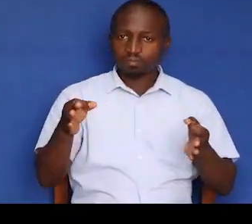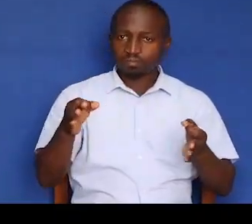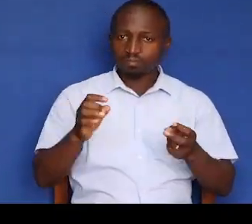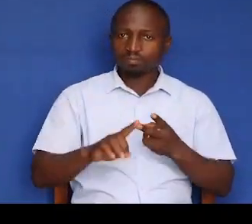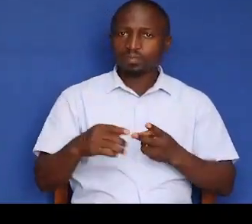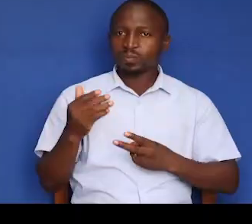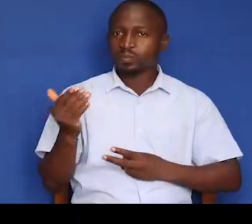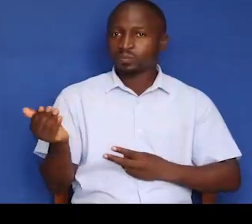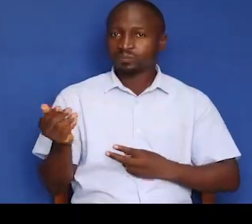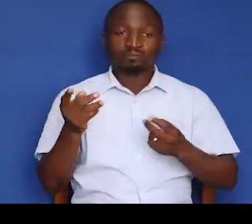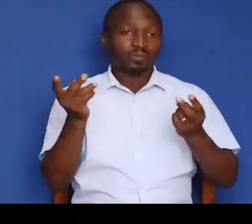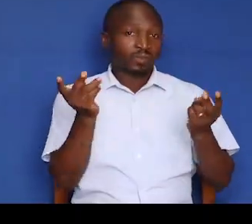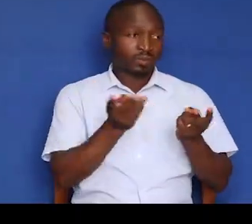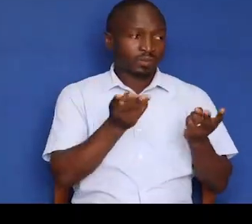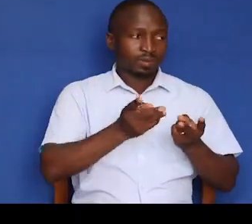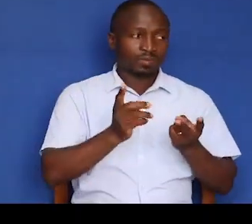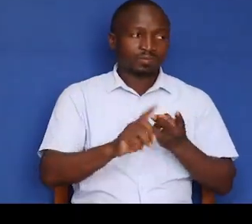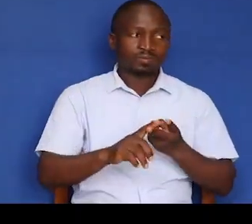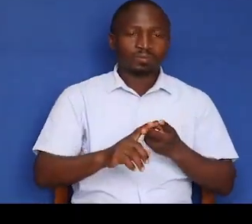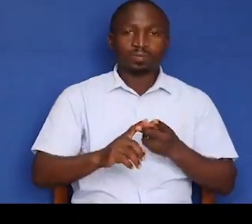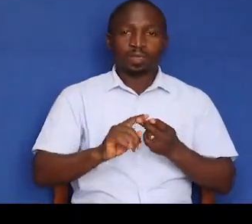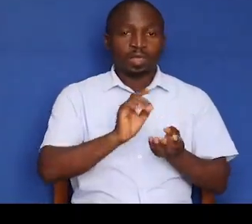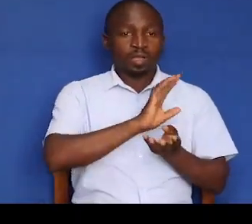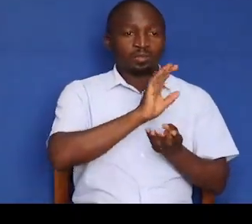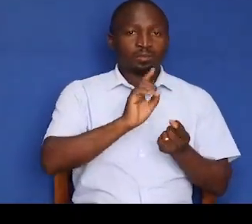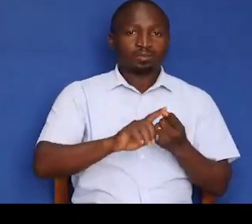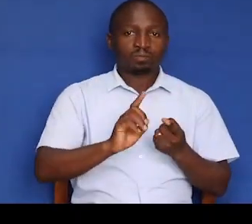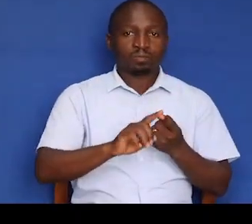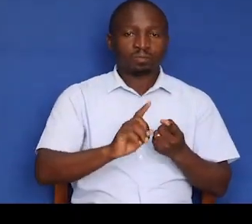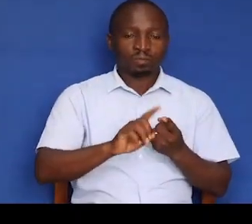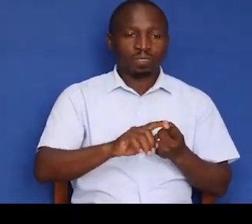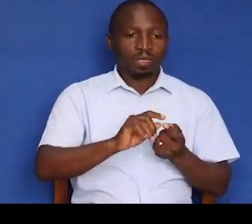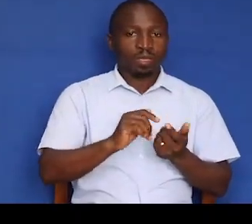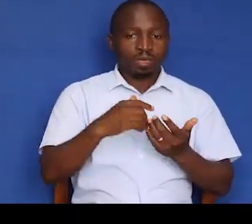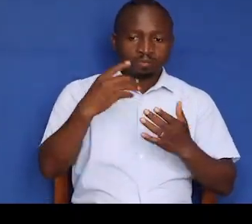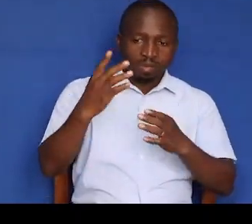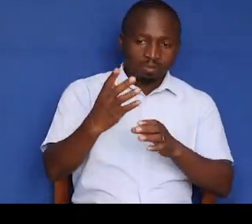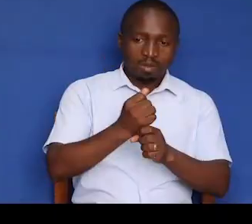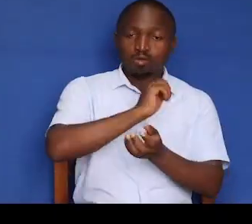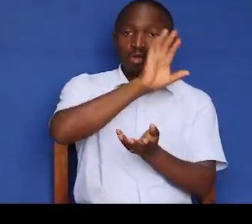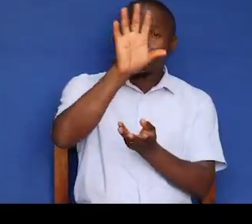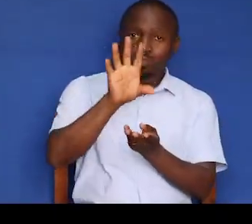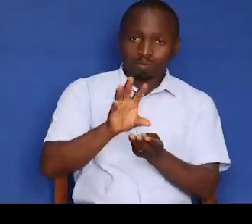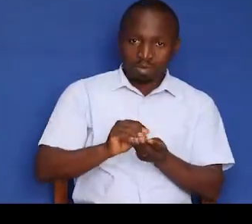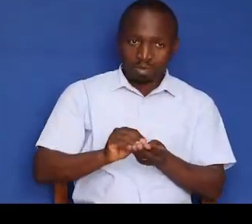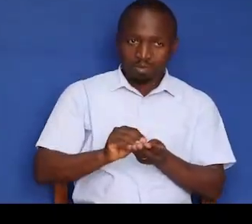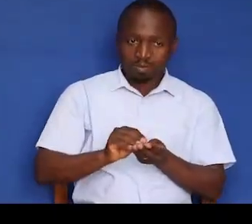Average revenue is equal to, we take a total revenue